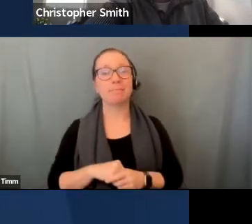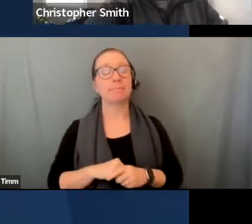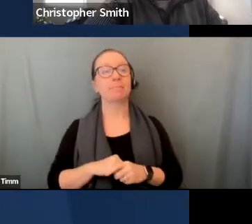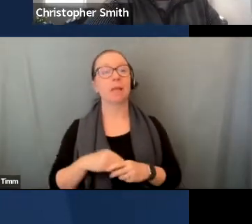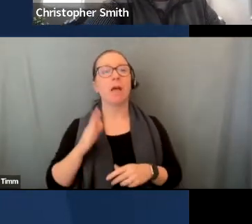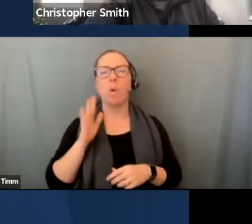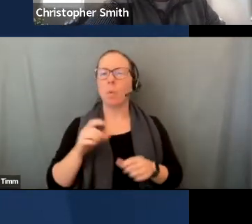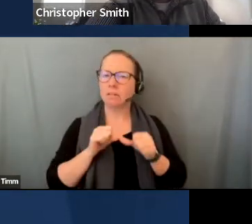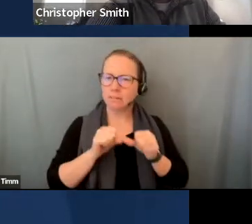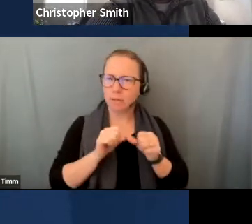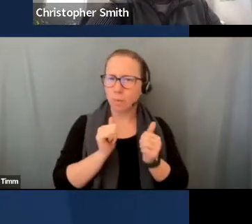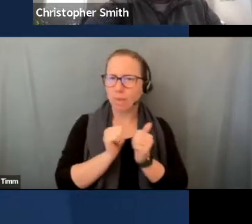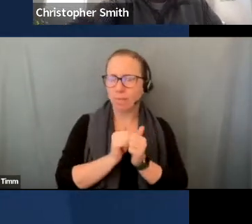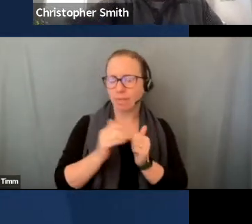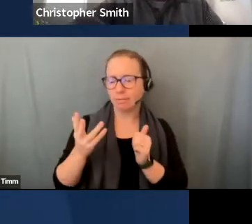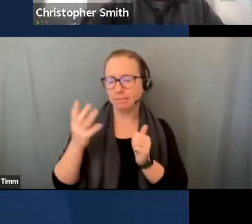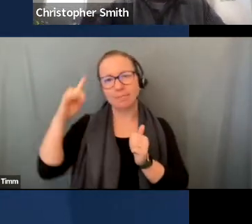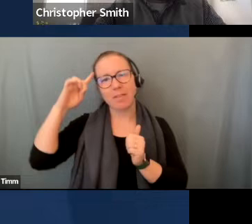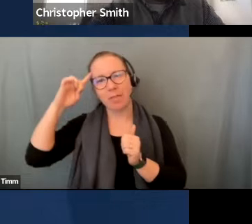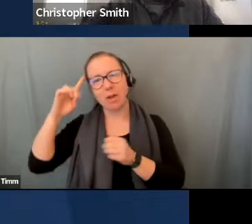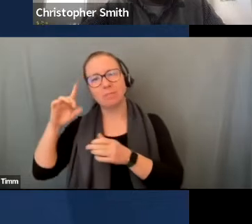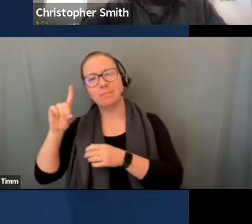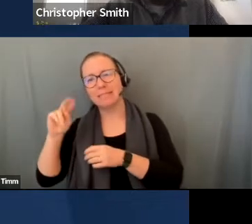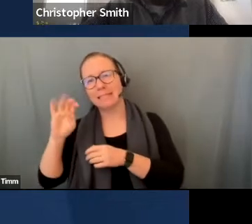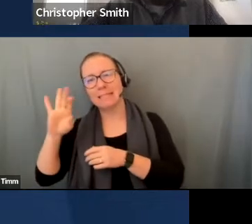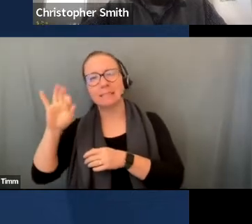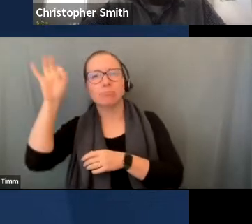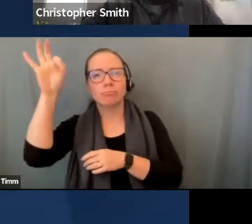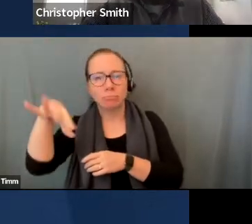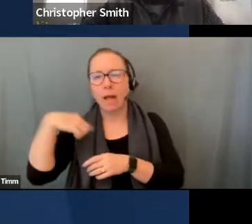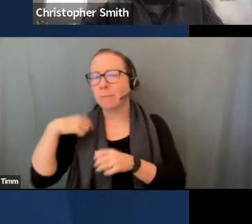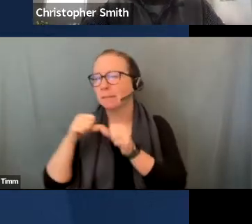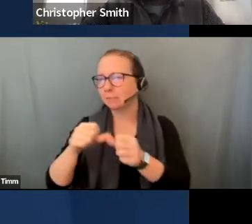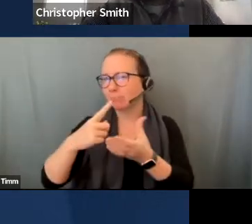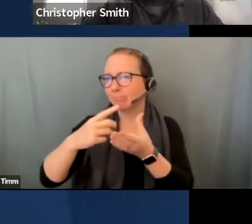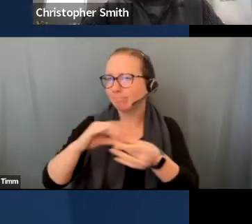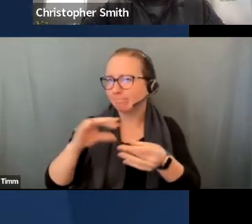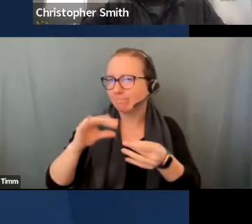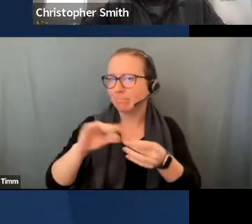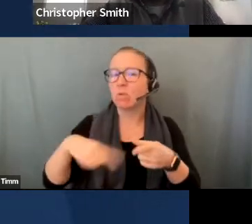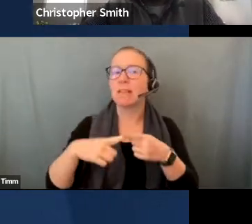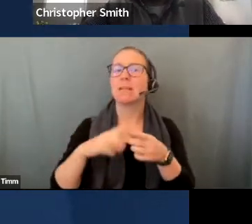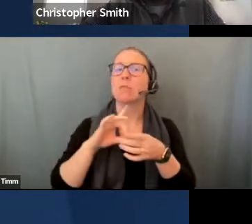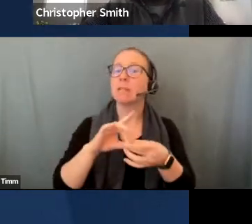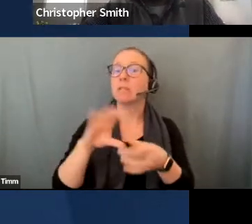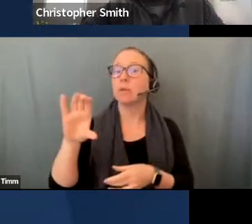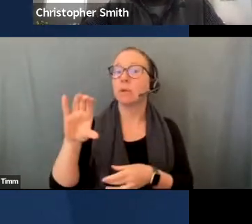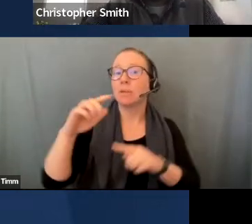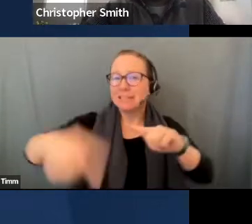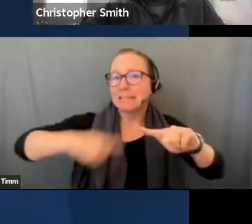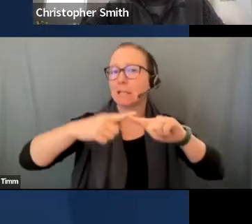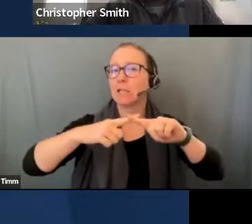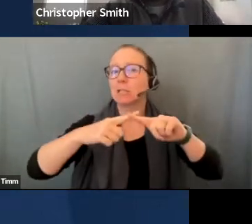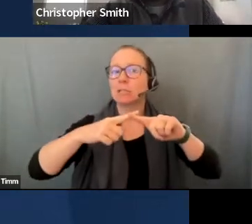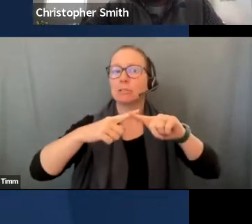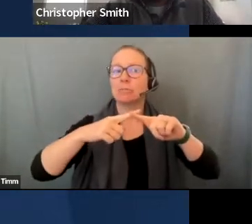the thread that Denise put forth about the cyclical nature of prevention and